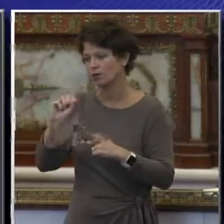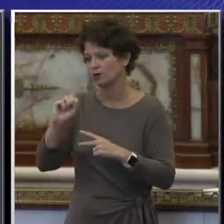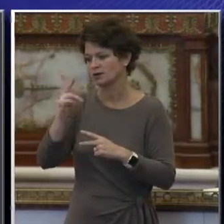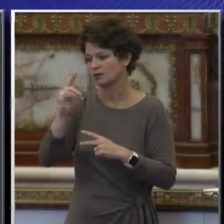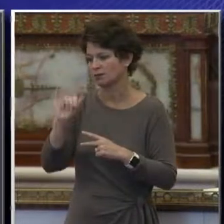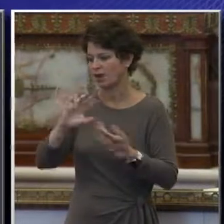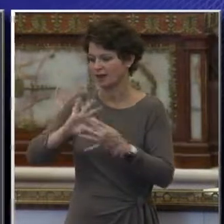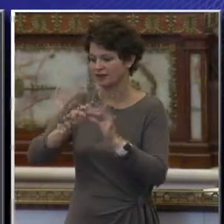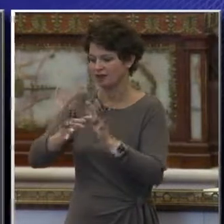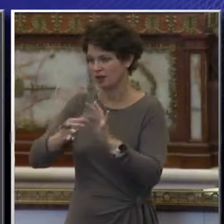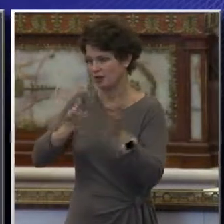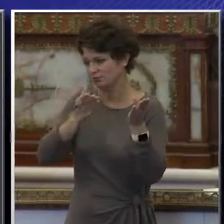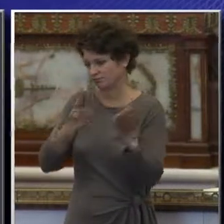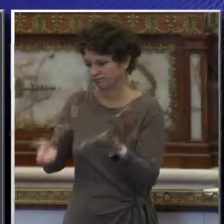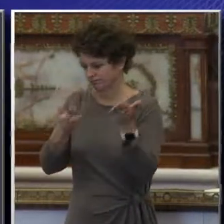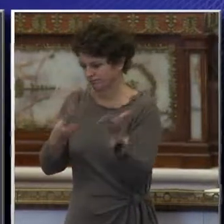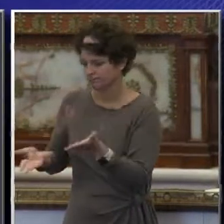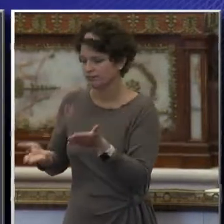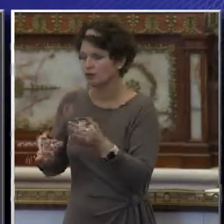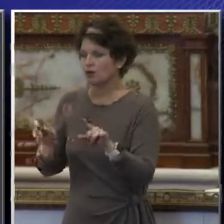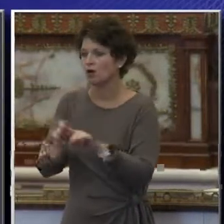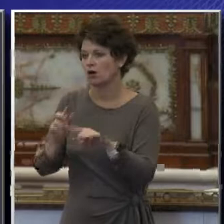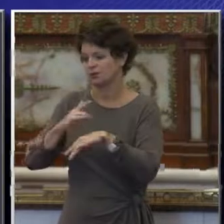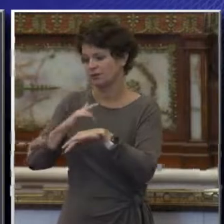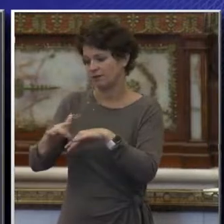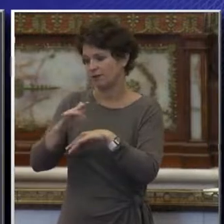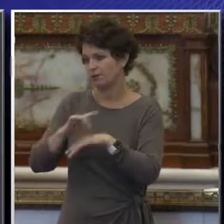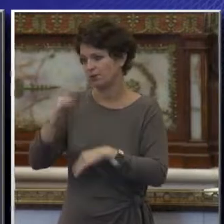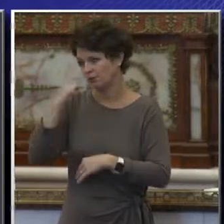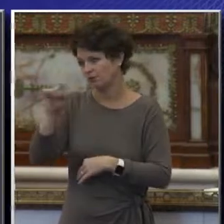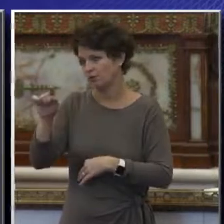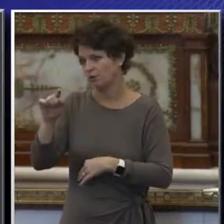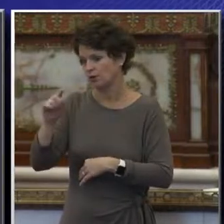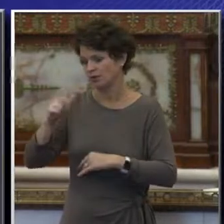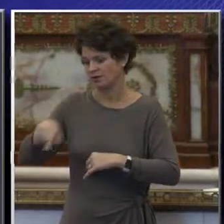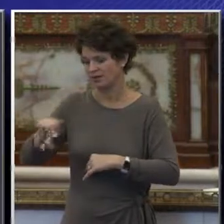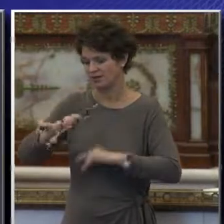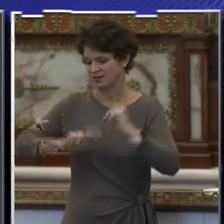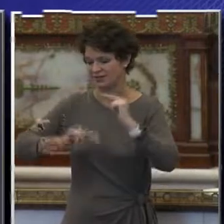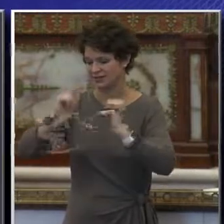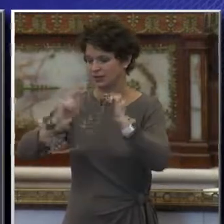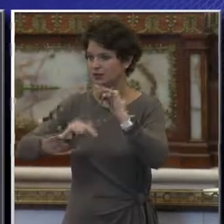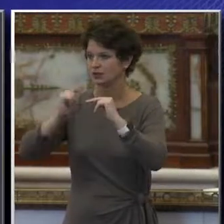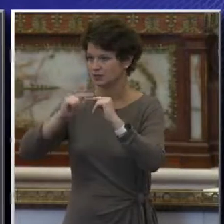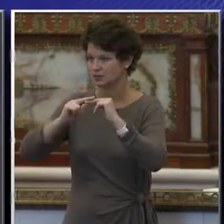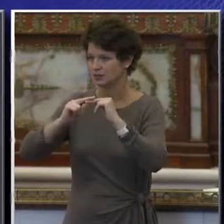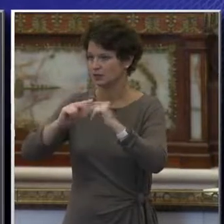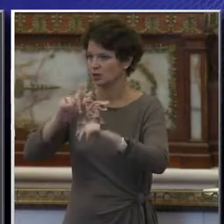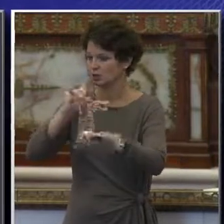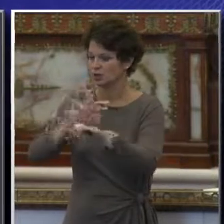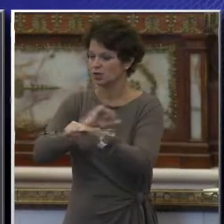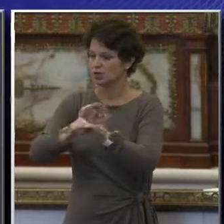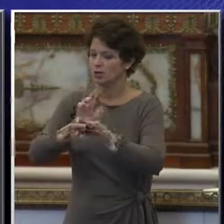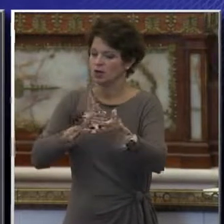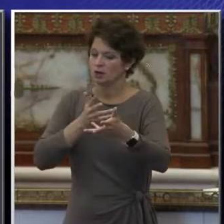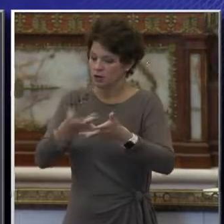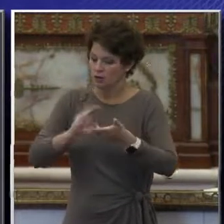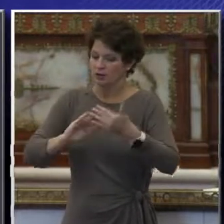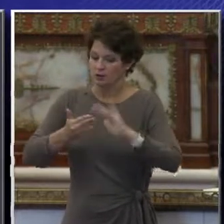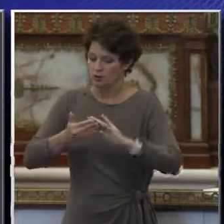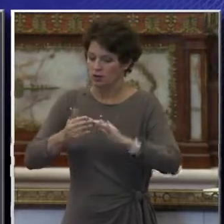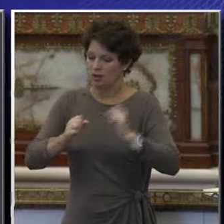savings and also ability to have these facilities really work with the community to have a